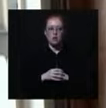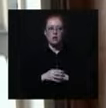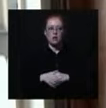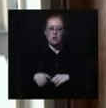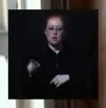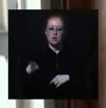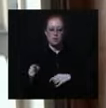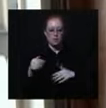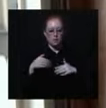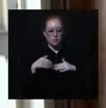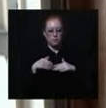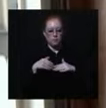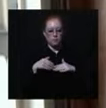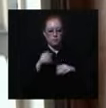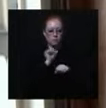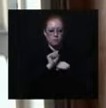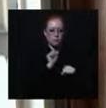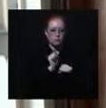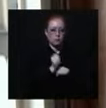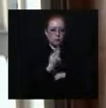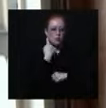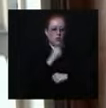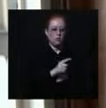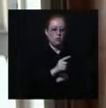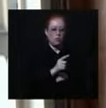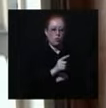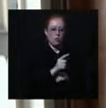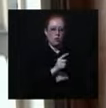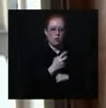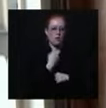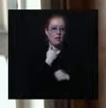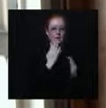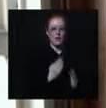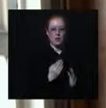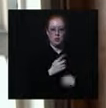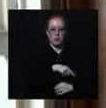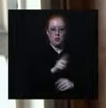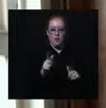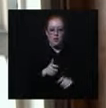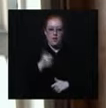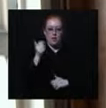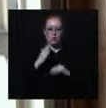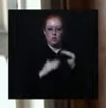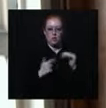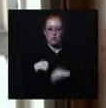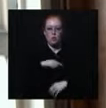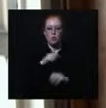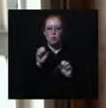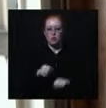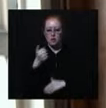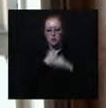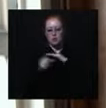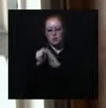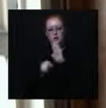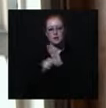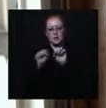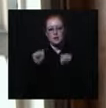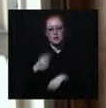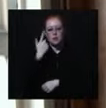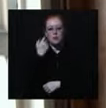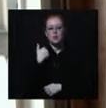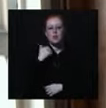step in and work on behalf of those individuals, the victims in that case, a lot quicker than we could have under the state system, because they had